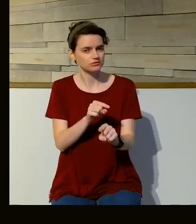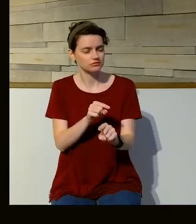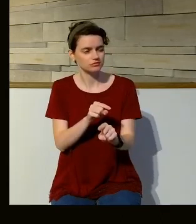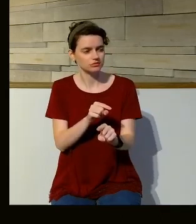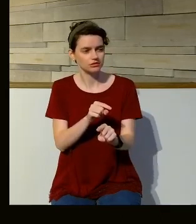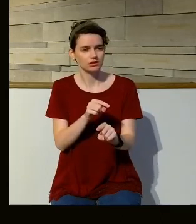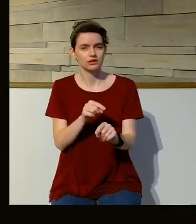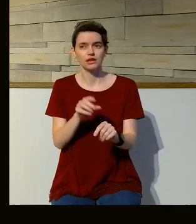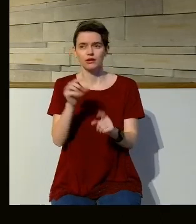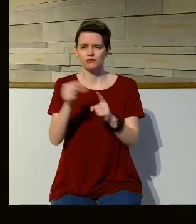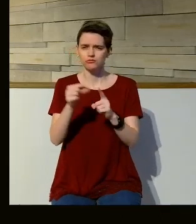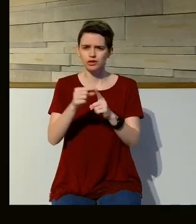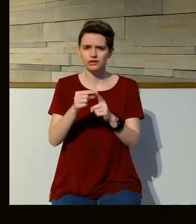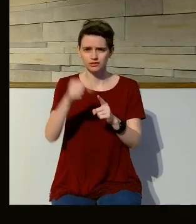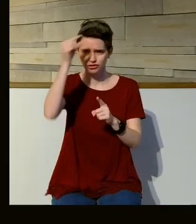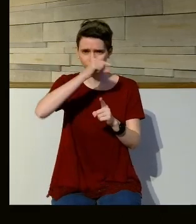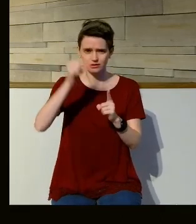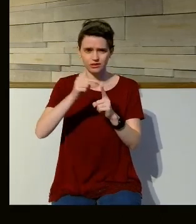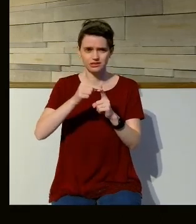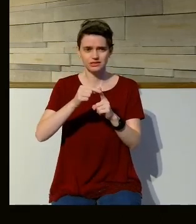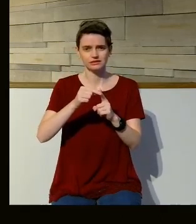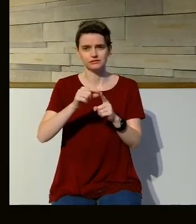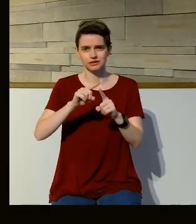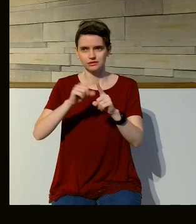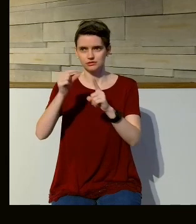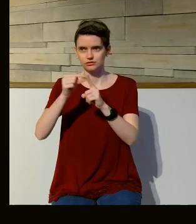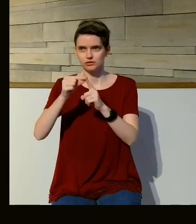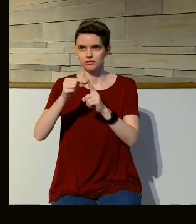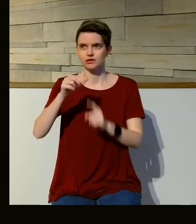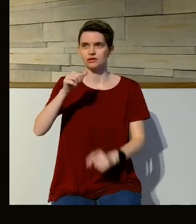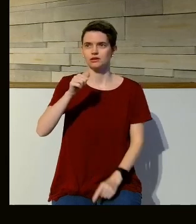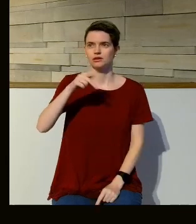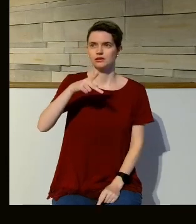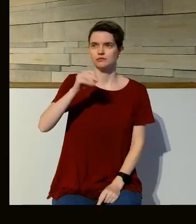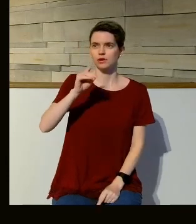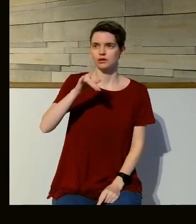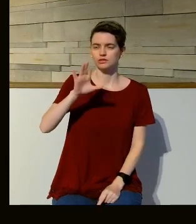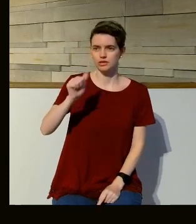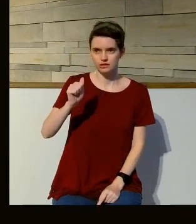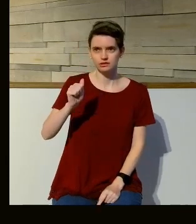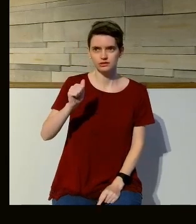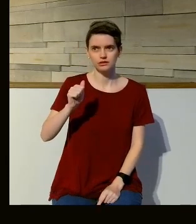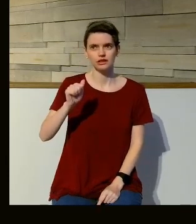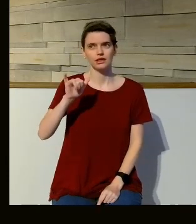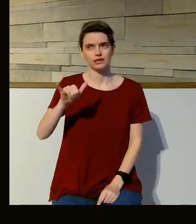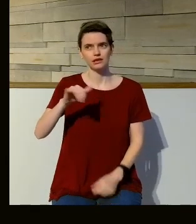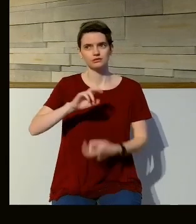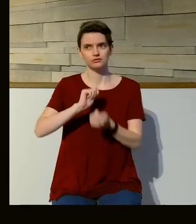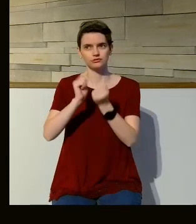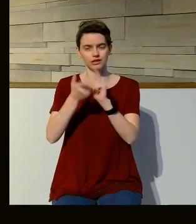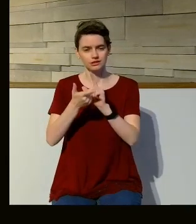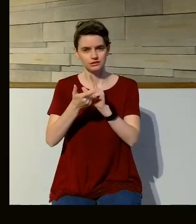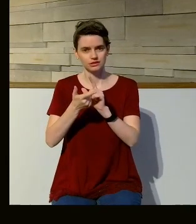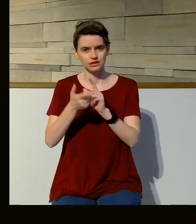And that word, or defense, and that word in the Greek is apologia, which is where we get the word apologetics, which again is translated is